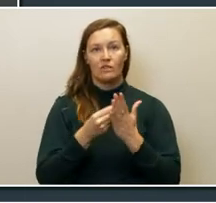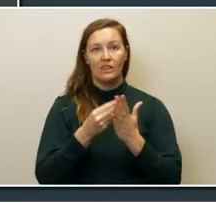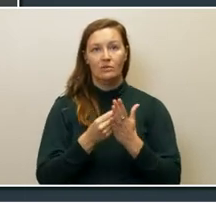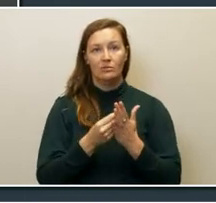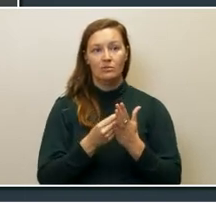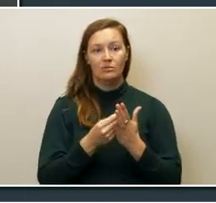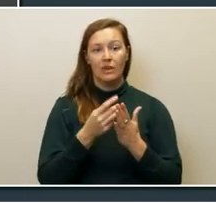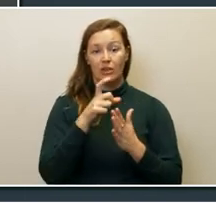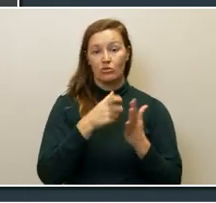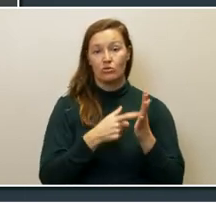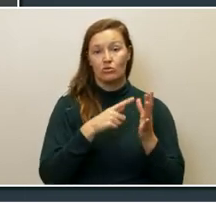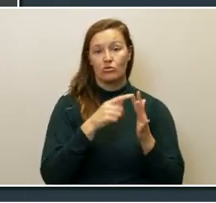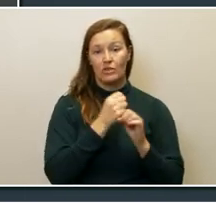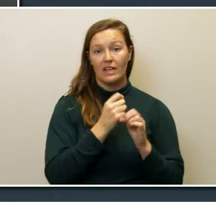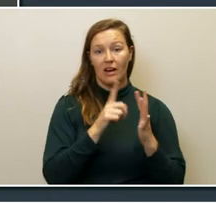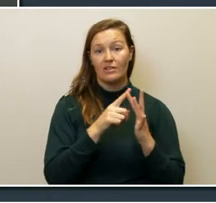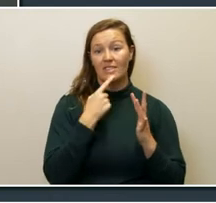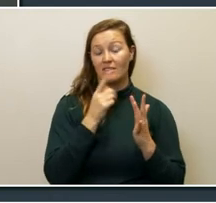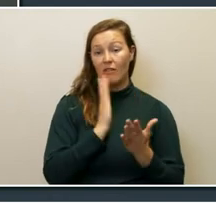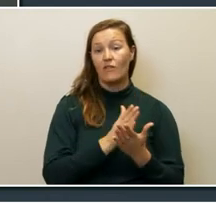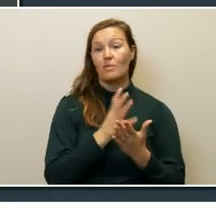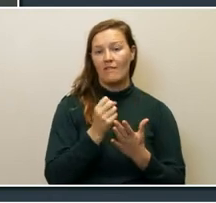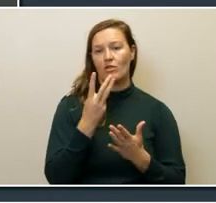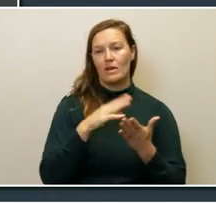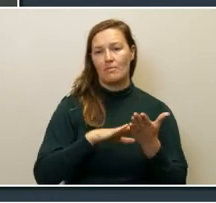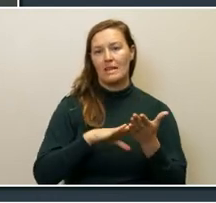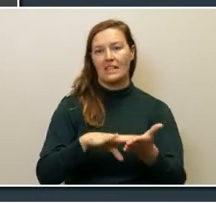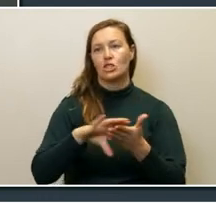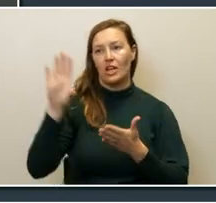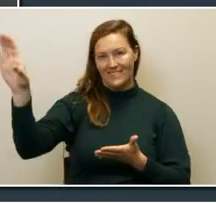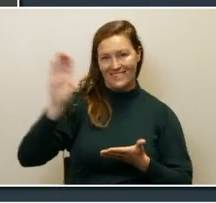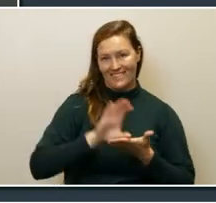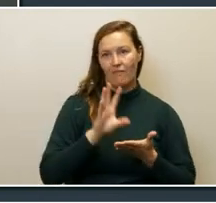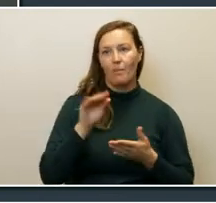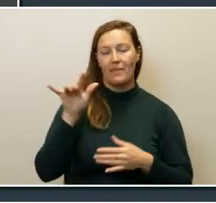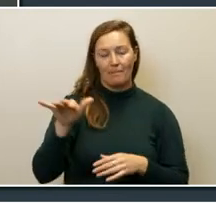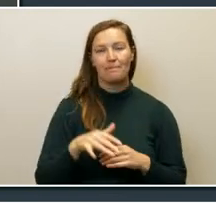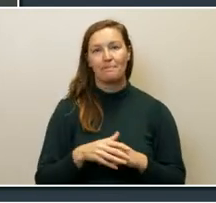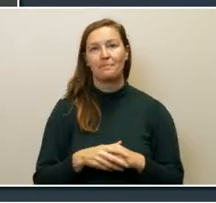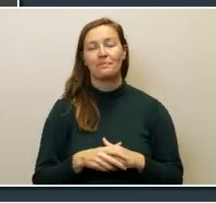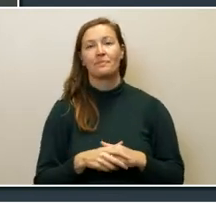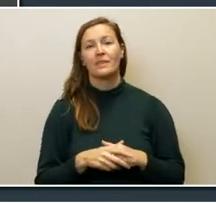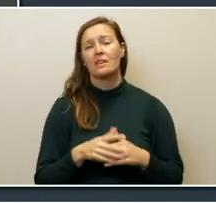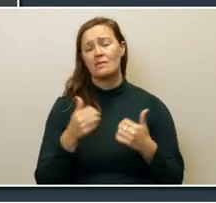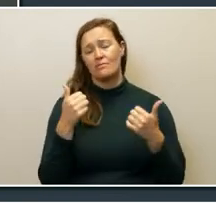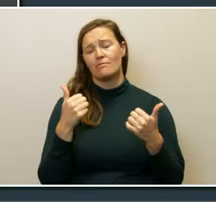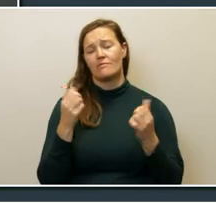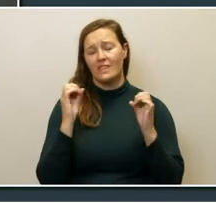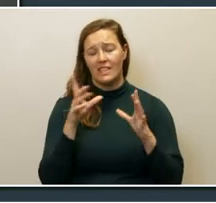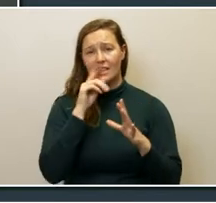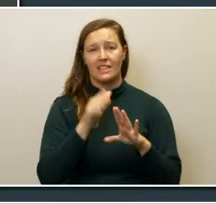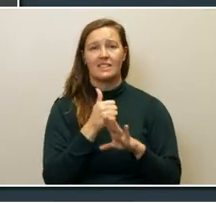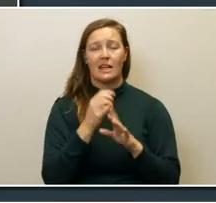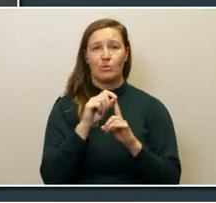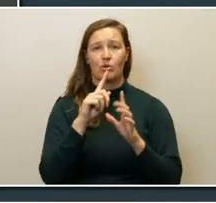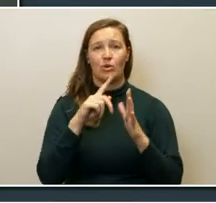Craig Irison has confirmed we got $3 million from them, which is fantastic to be able to put a project together